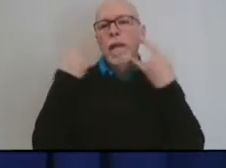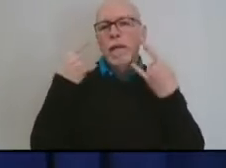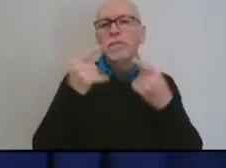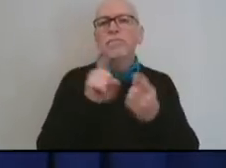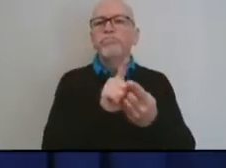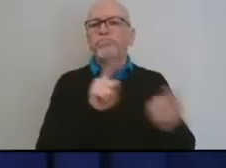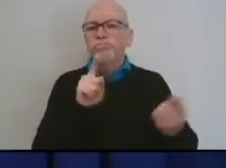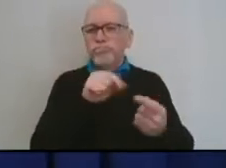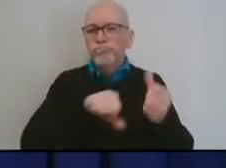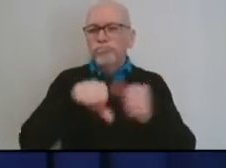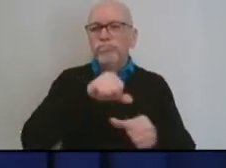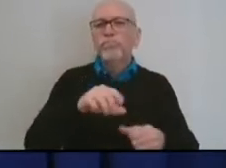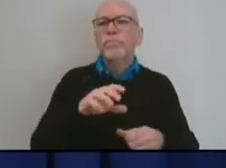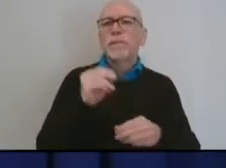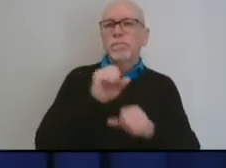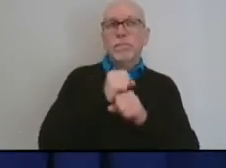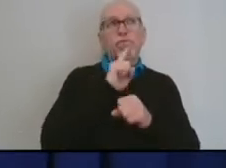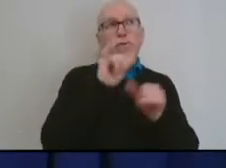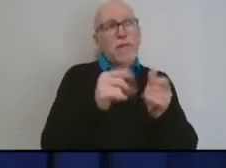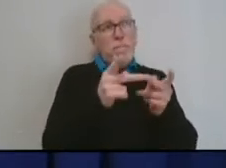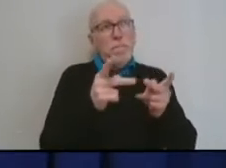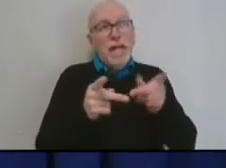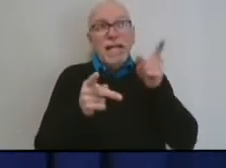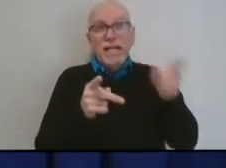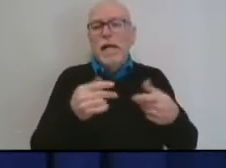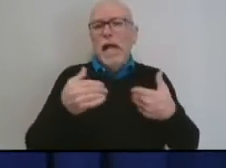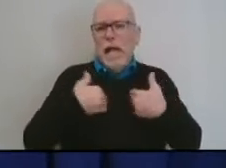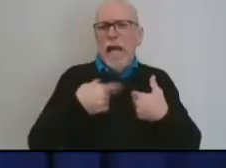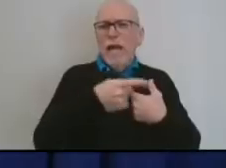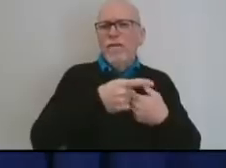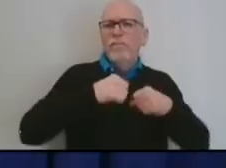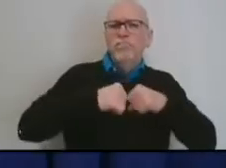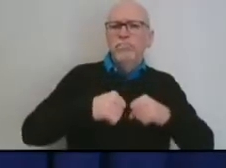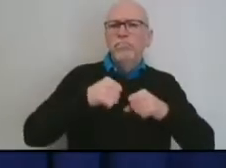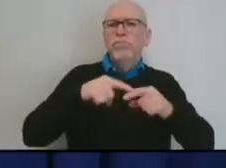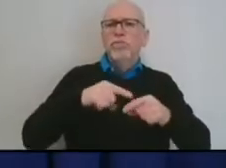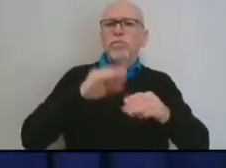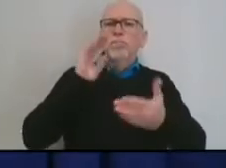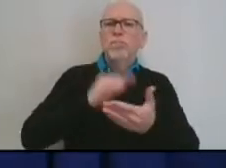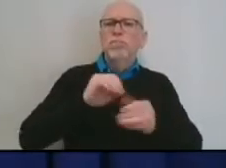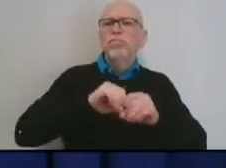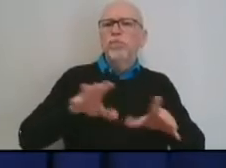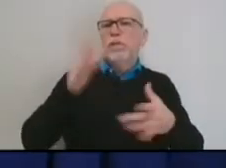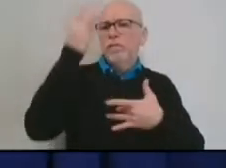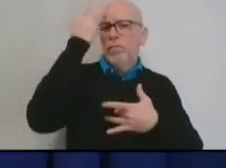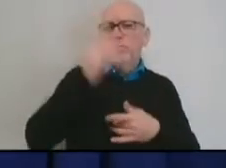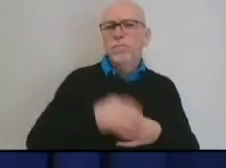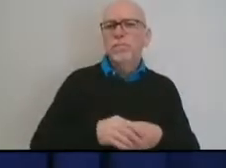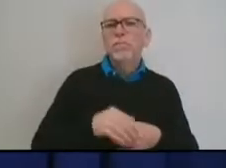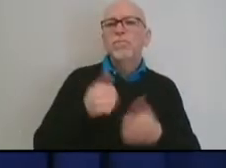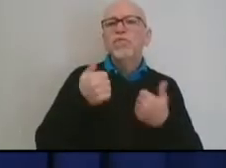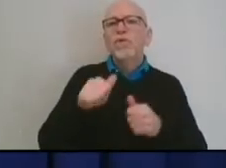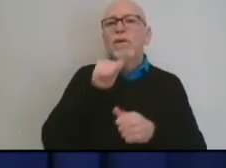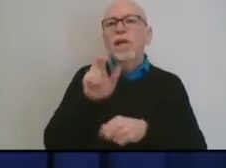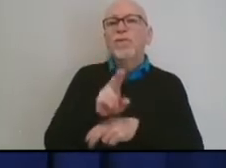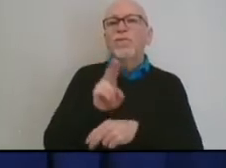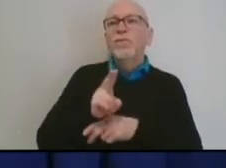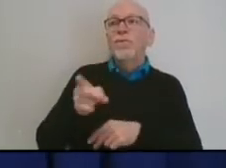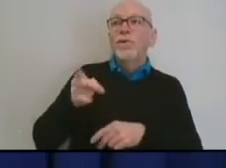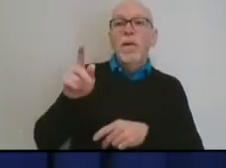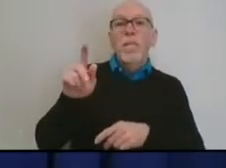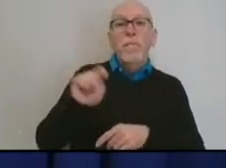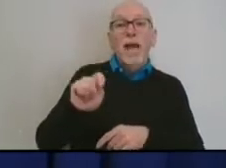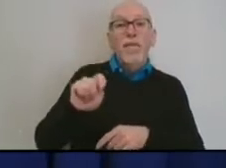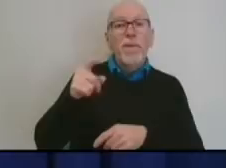distancing, and make sure the venue is taking steps to prevent the spread of the virus. Avoid using public restrooms during high traffic times, such